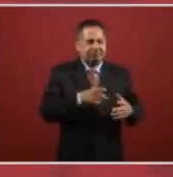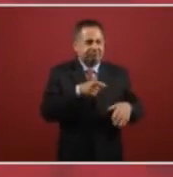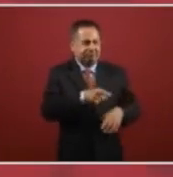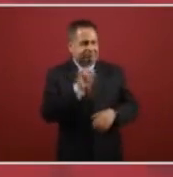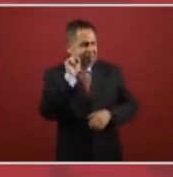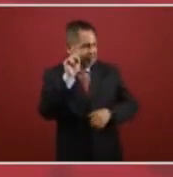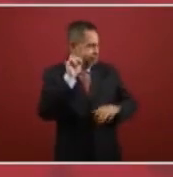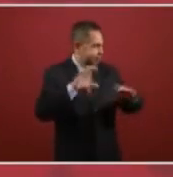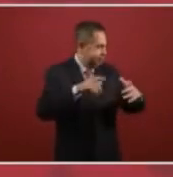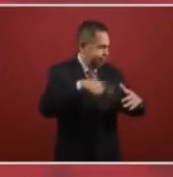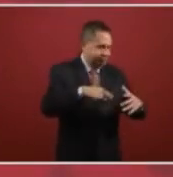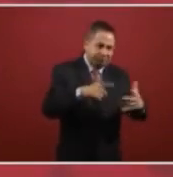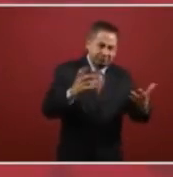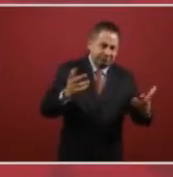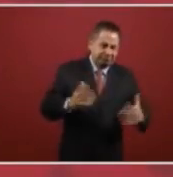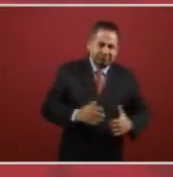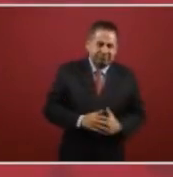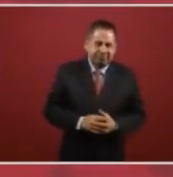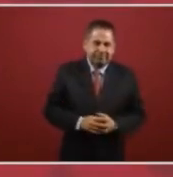or union.